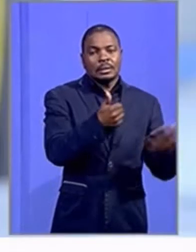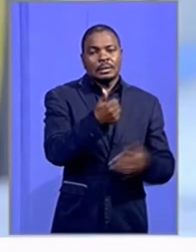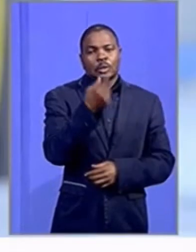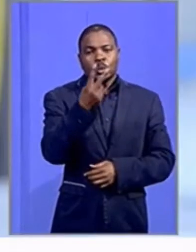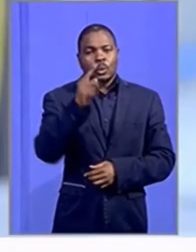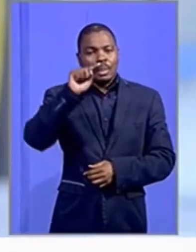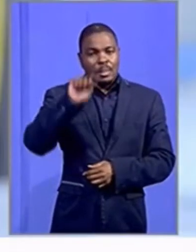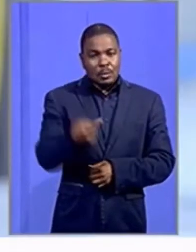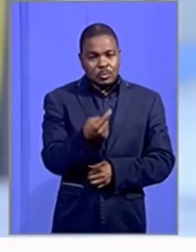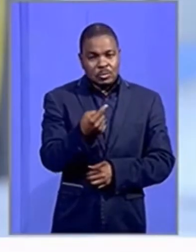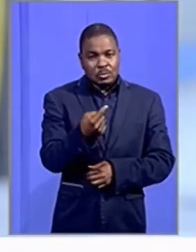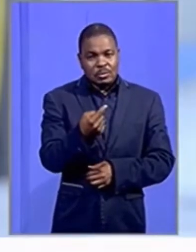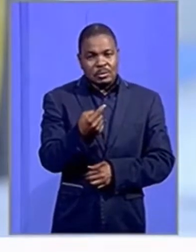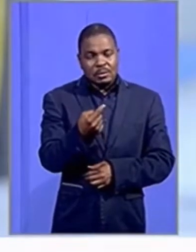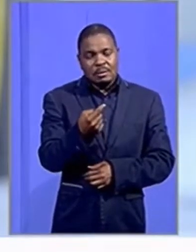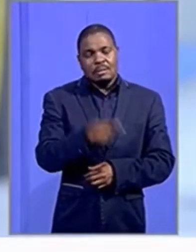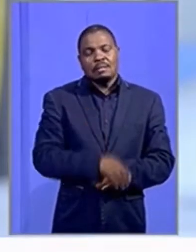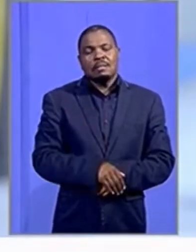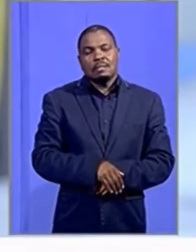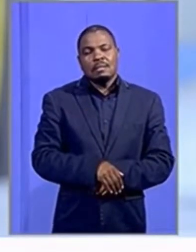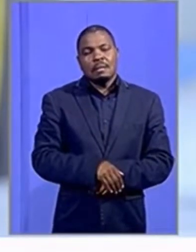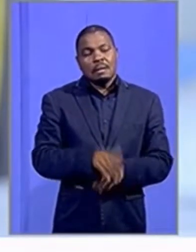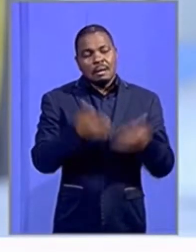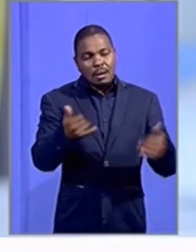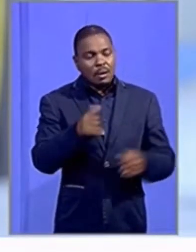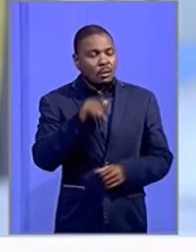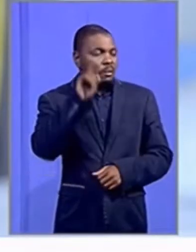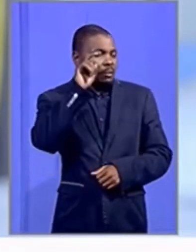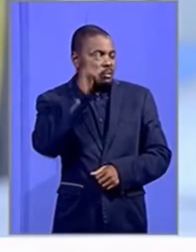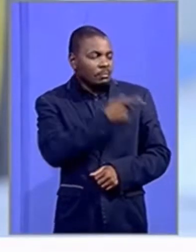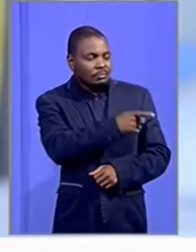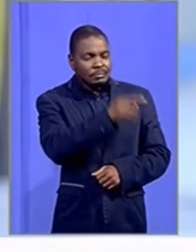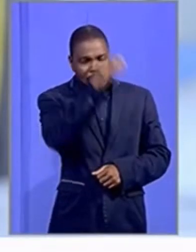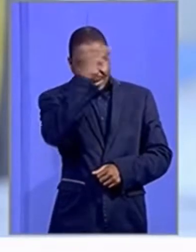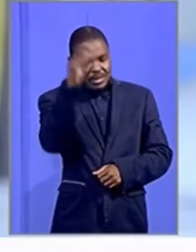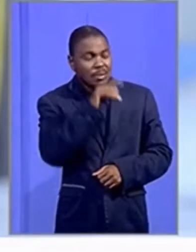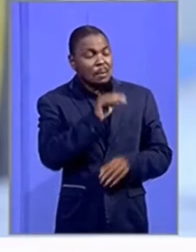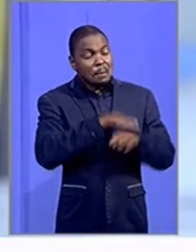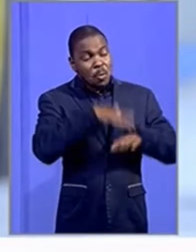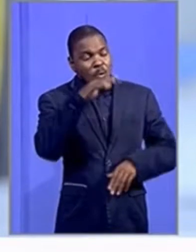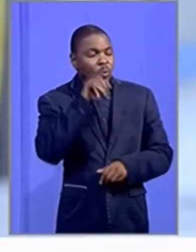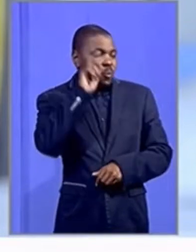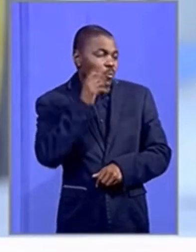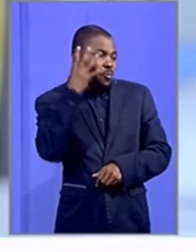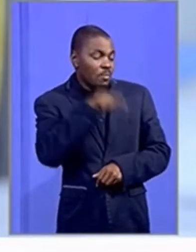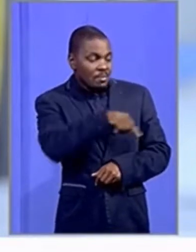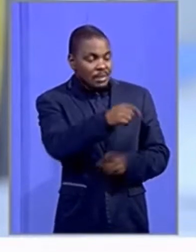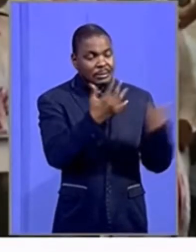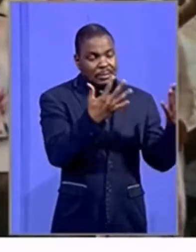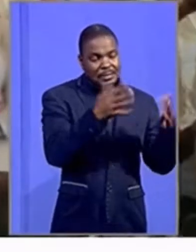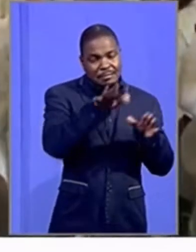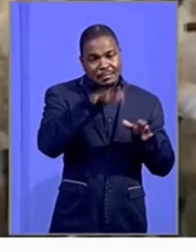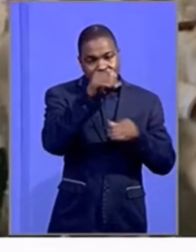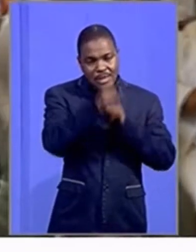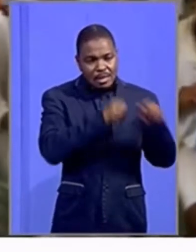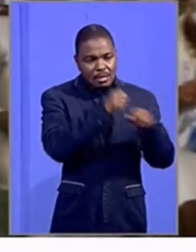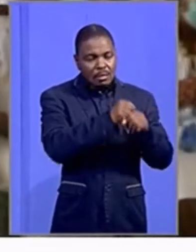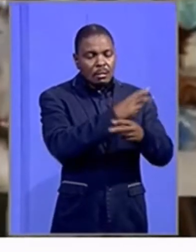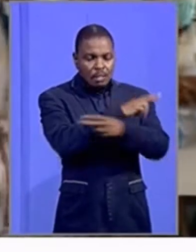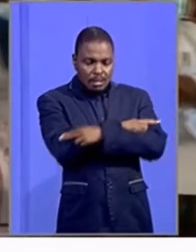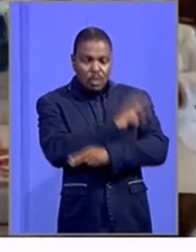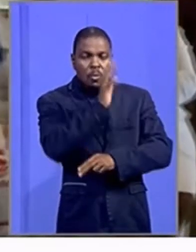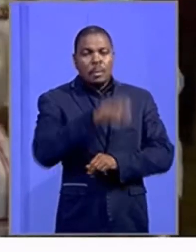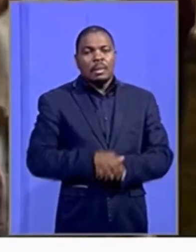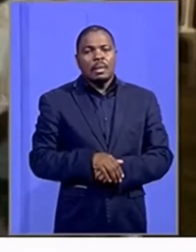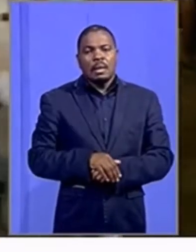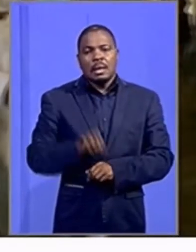have an aging nursing population. A number of our nurses will retire in the next 10 to 15 years. Province ya Kapa Bohlabela